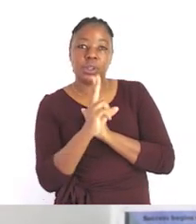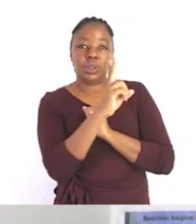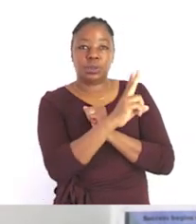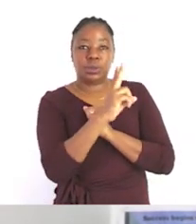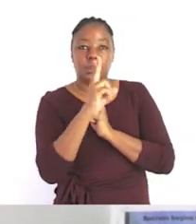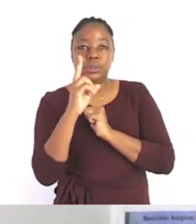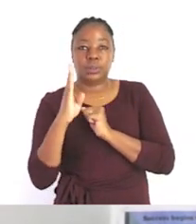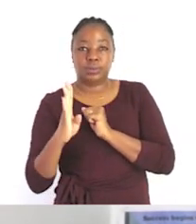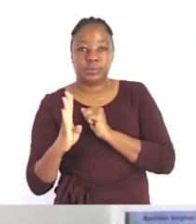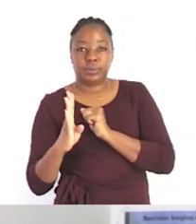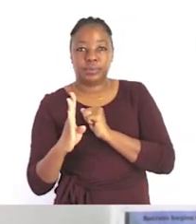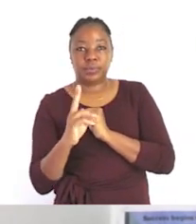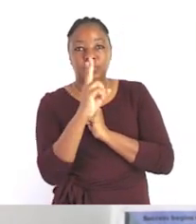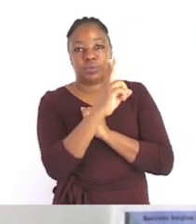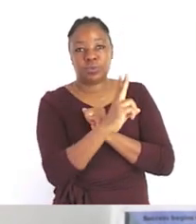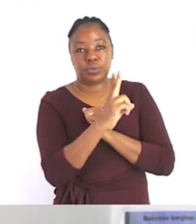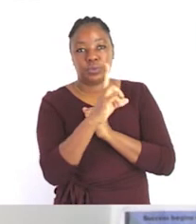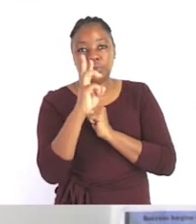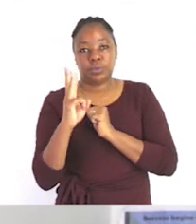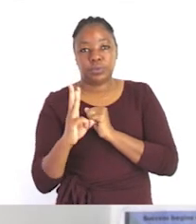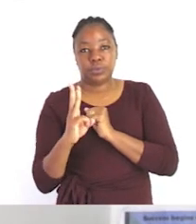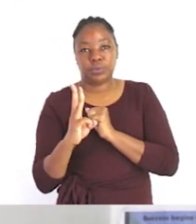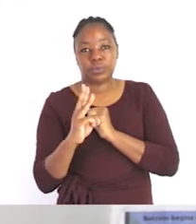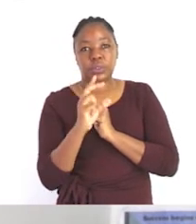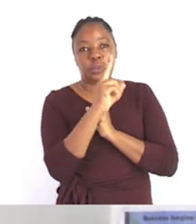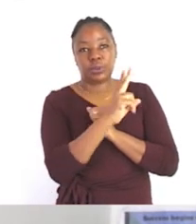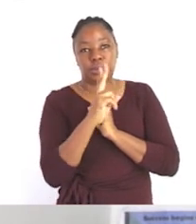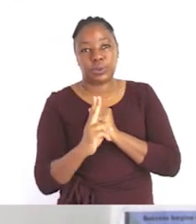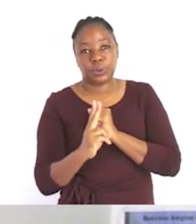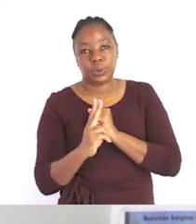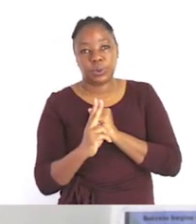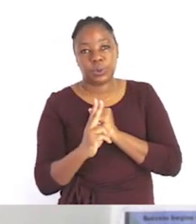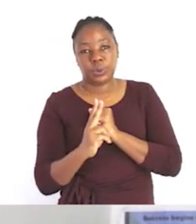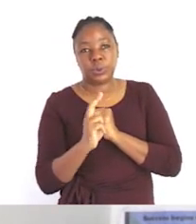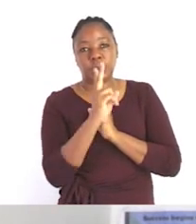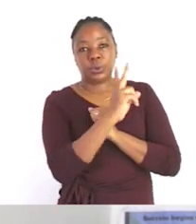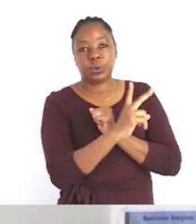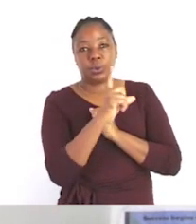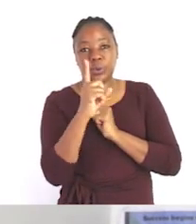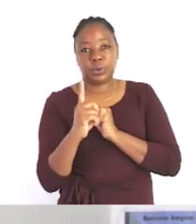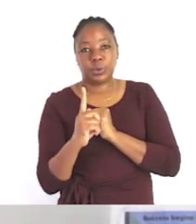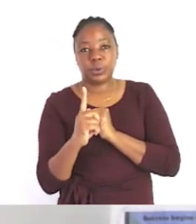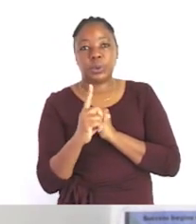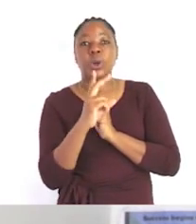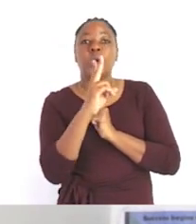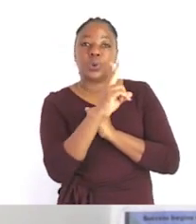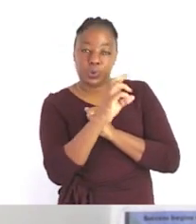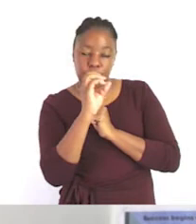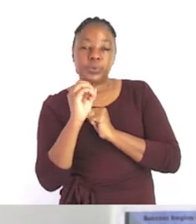24, 23, 22, 21,